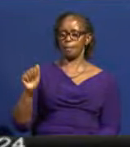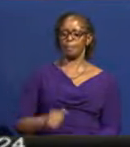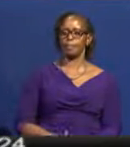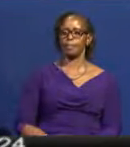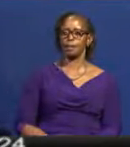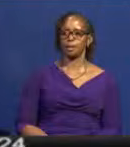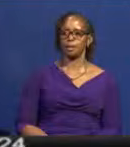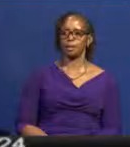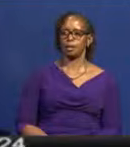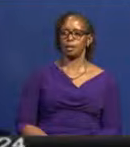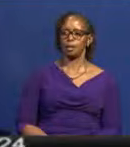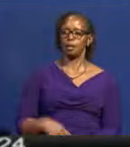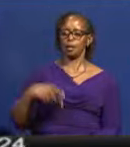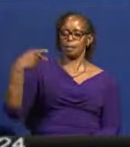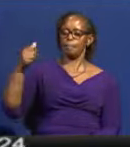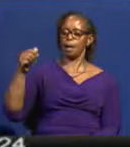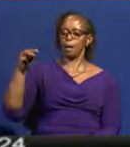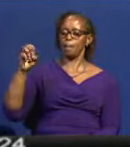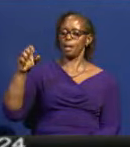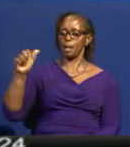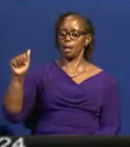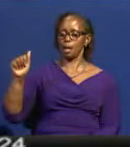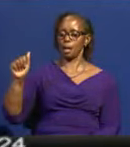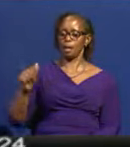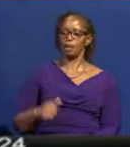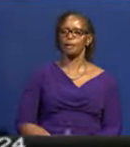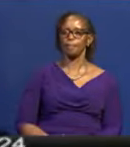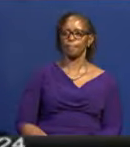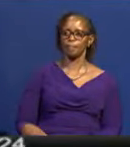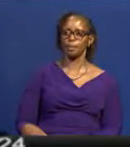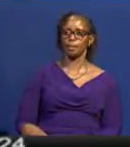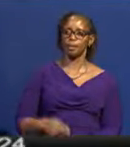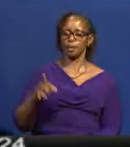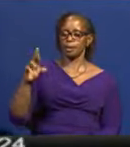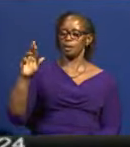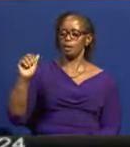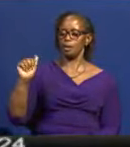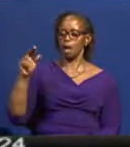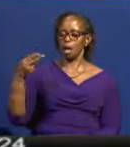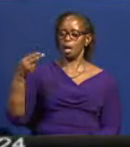Ngitit, Pamela Njoki Njeru, Rahab